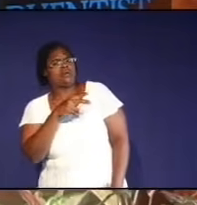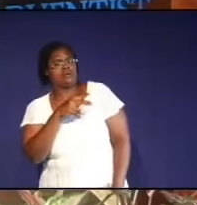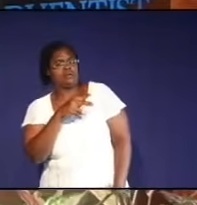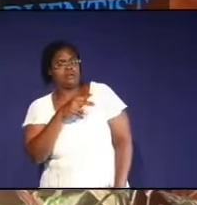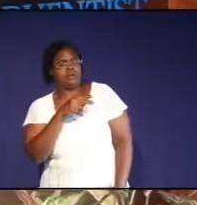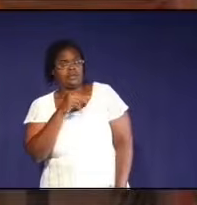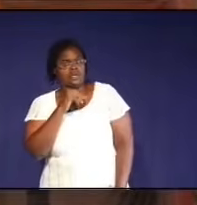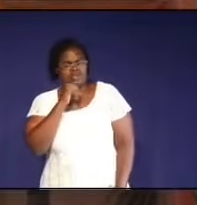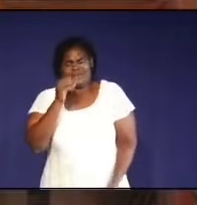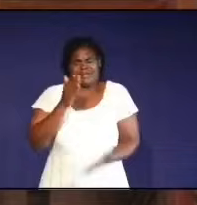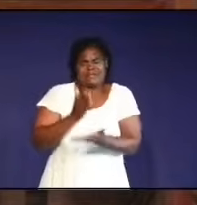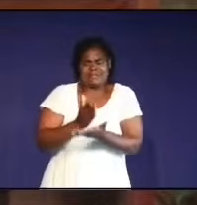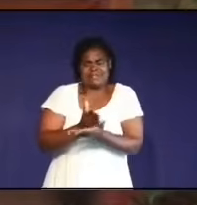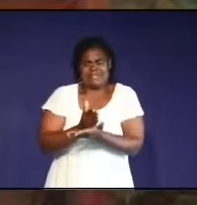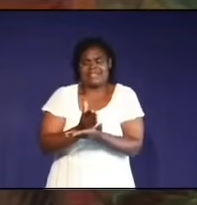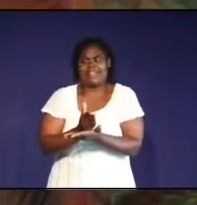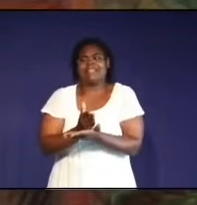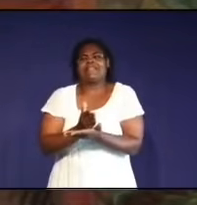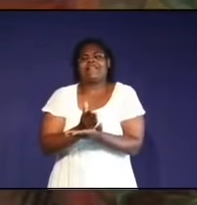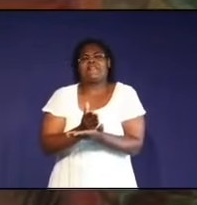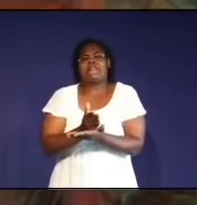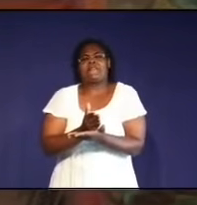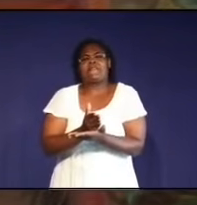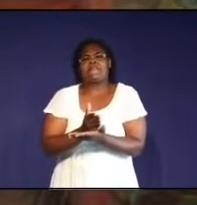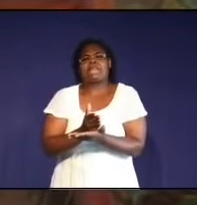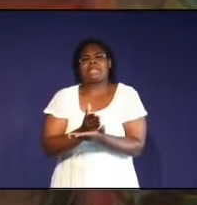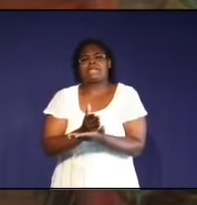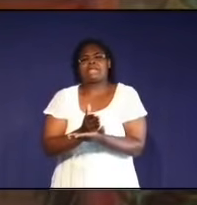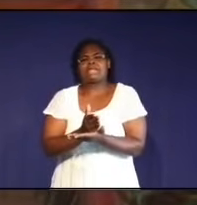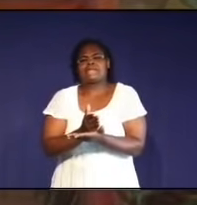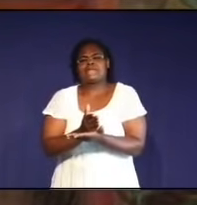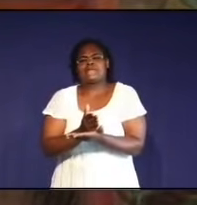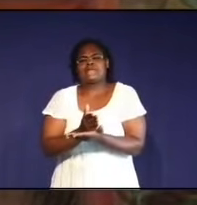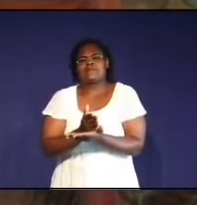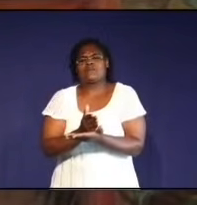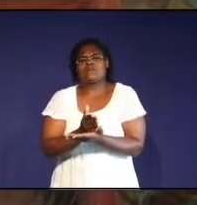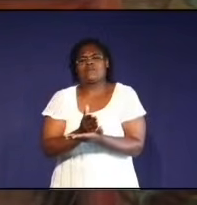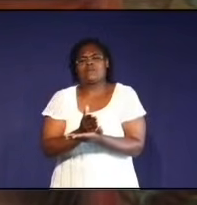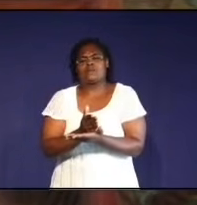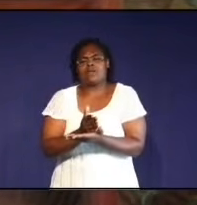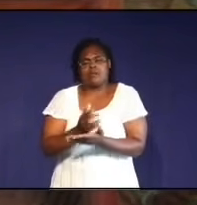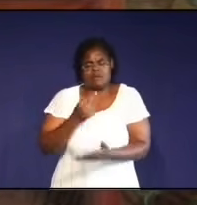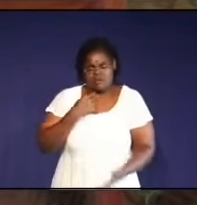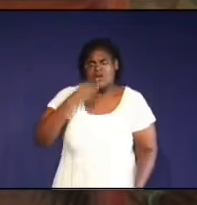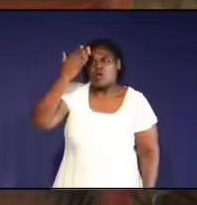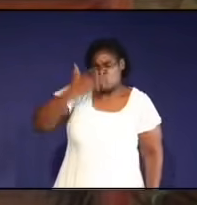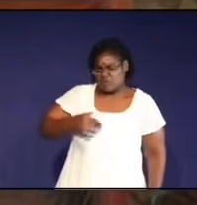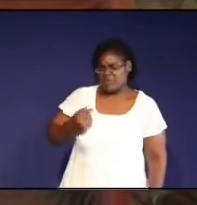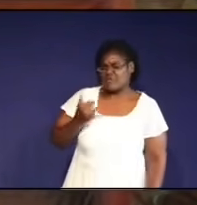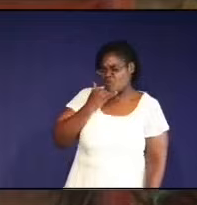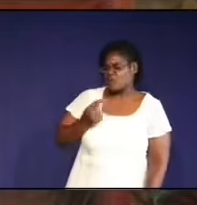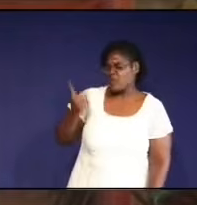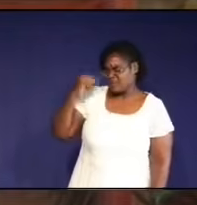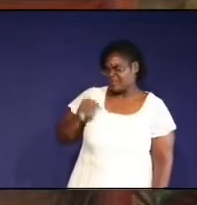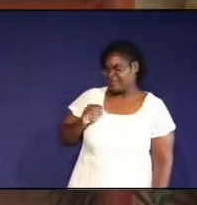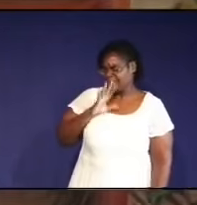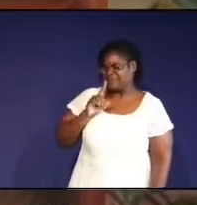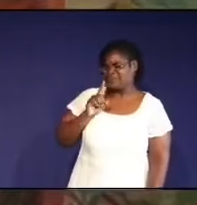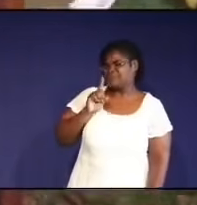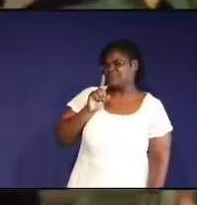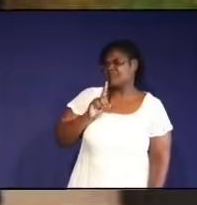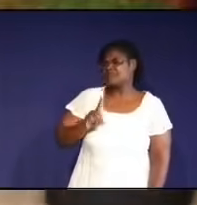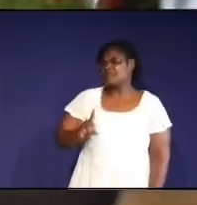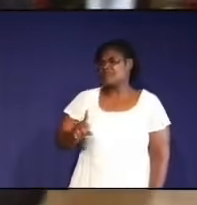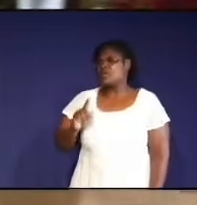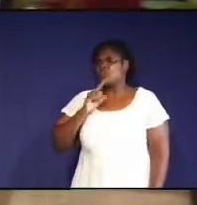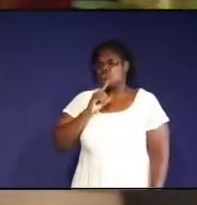not going to stop to see it's cross-eyed. You can say the person is looking at you the wrong way. And without talking to the person, you